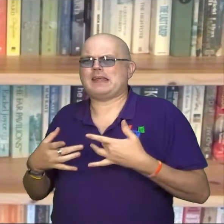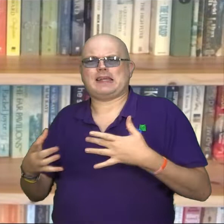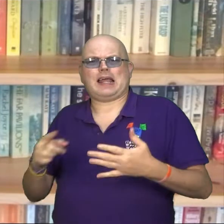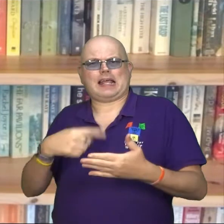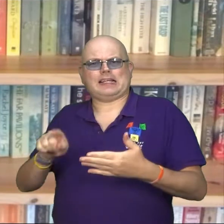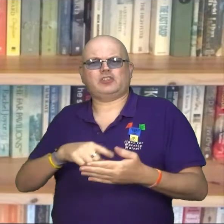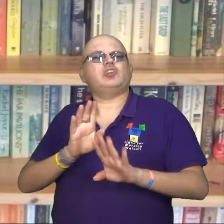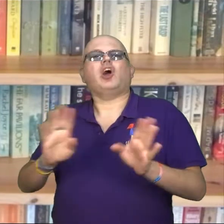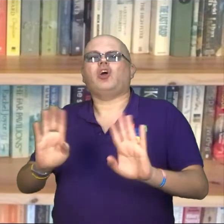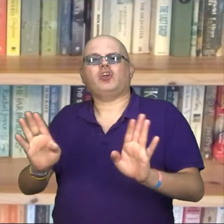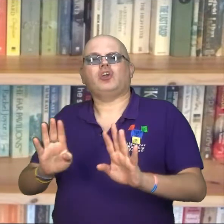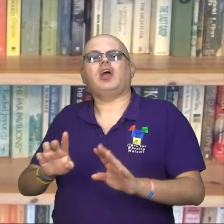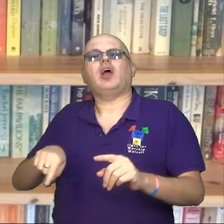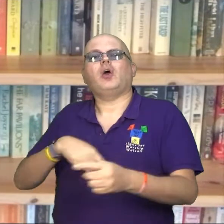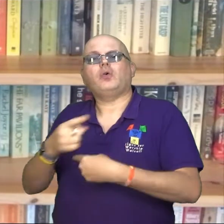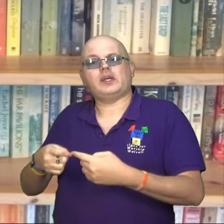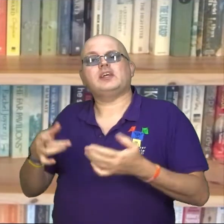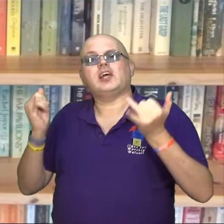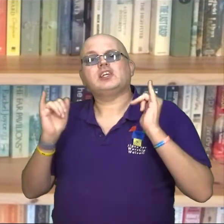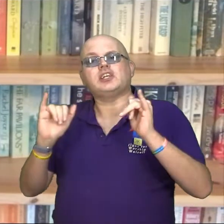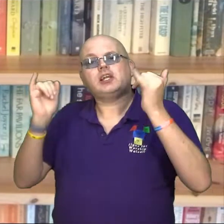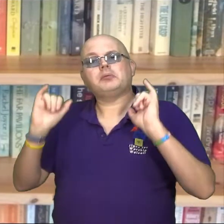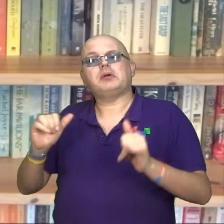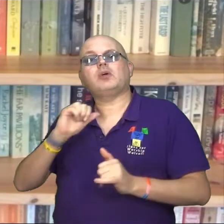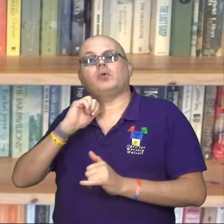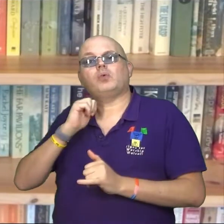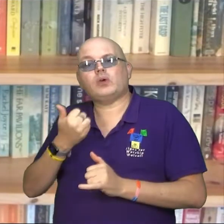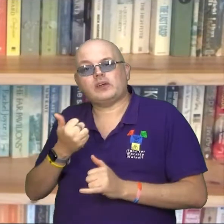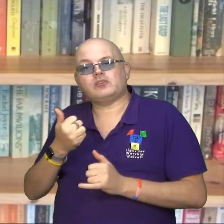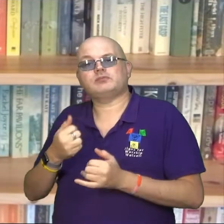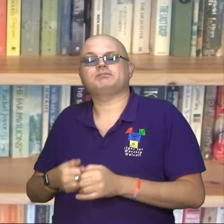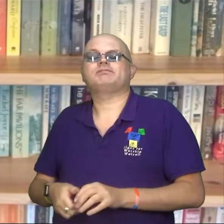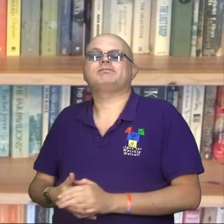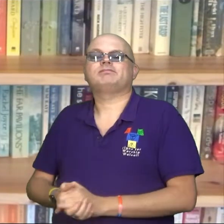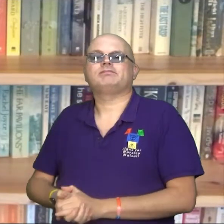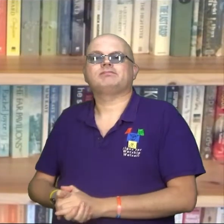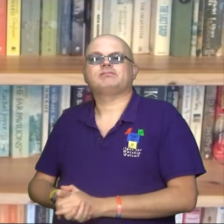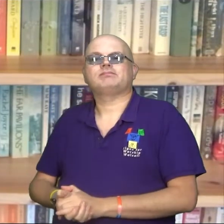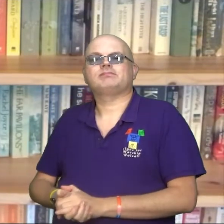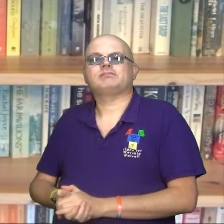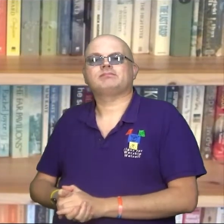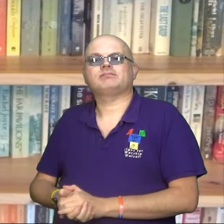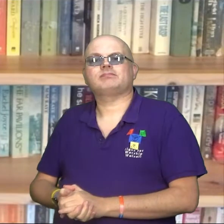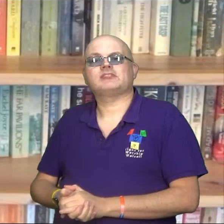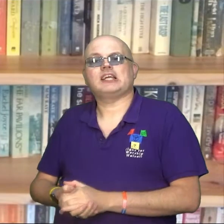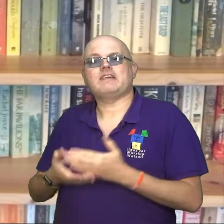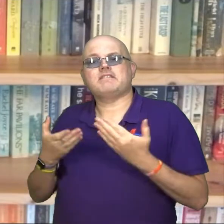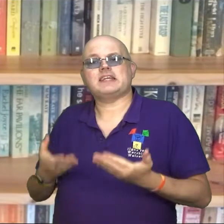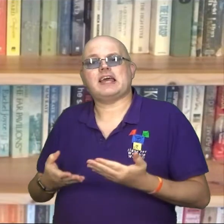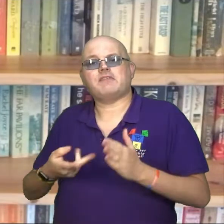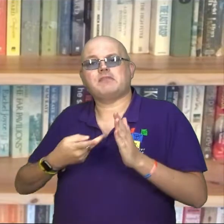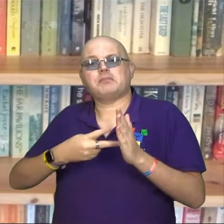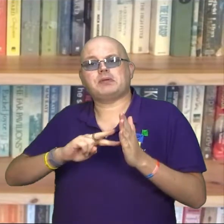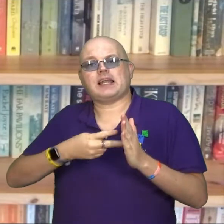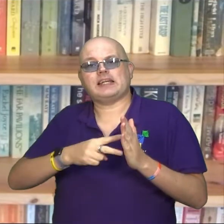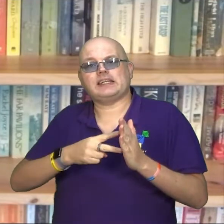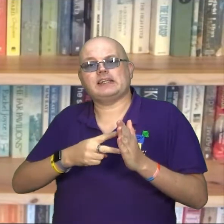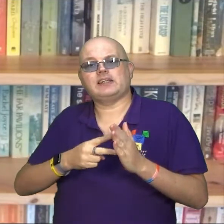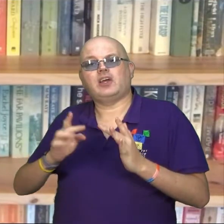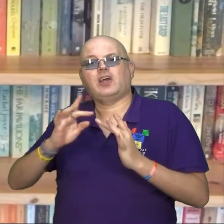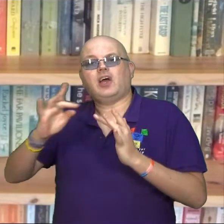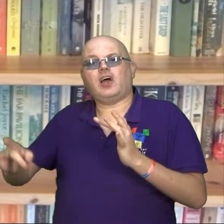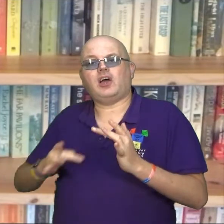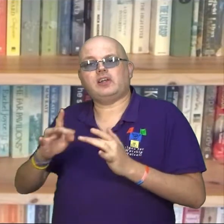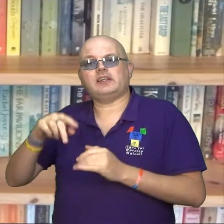be thinking and saying. And we will be celebrating seasonal services as usual. At the moment, we are planning